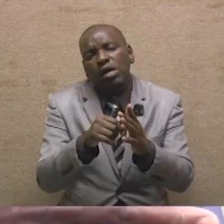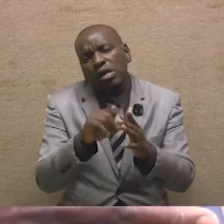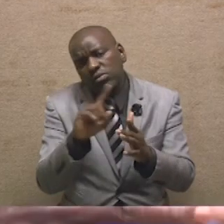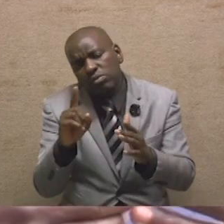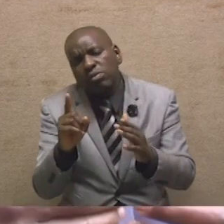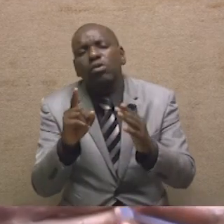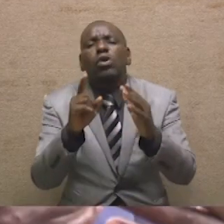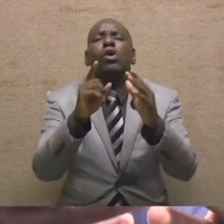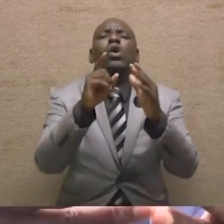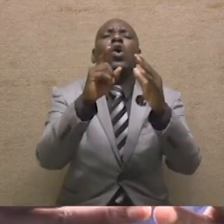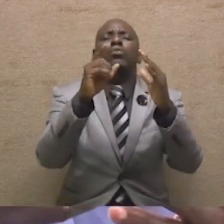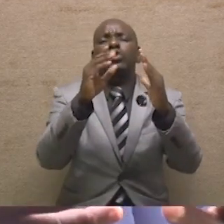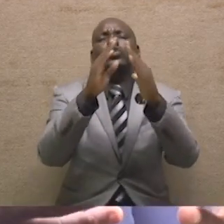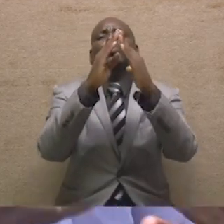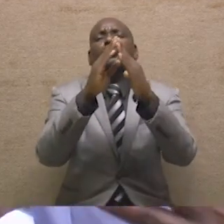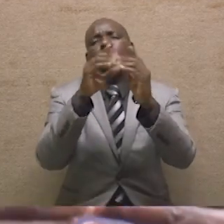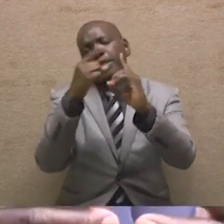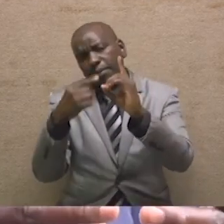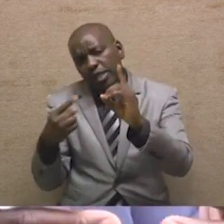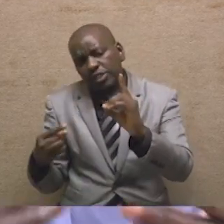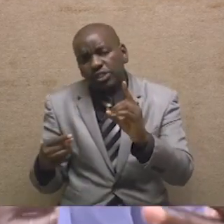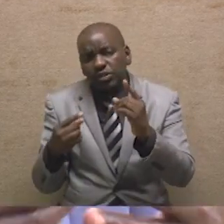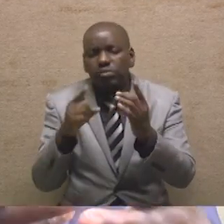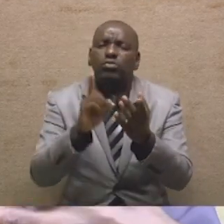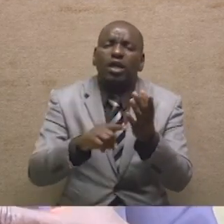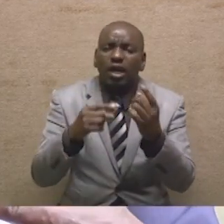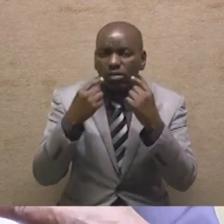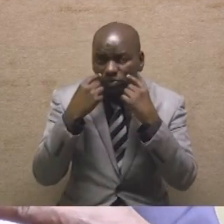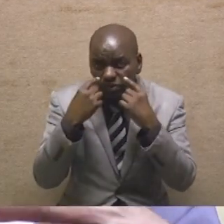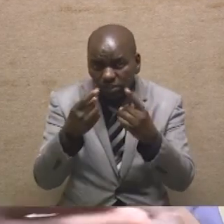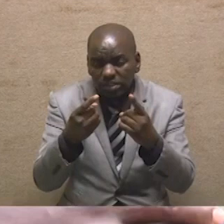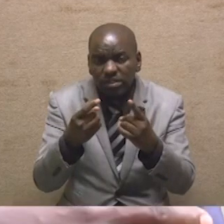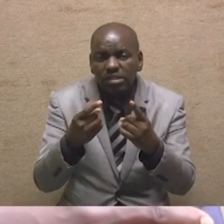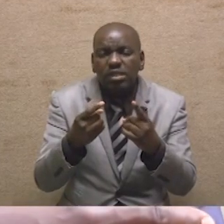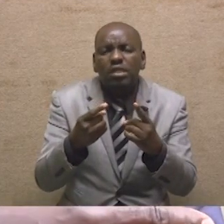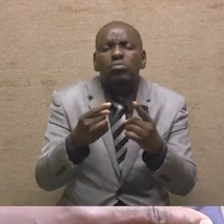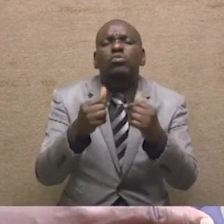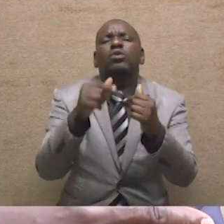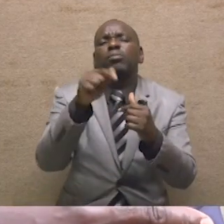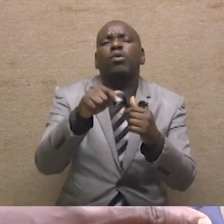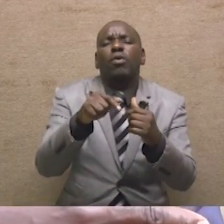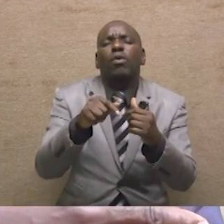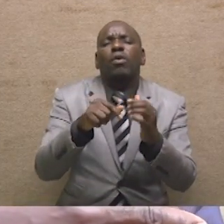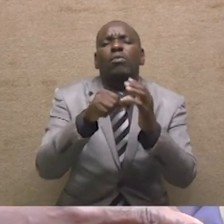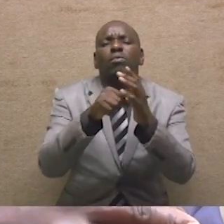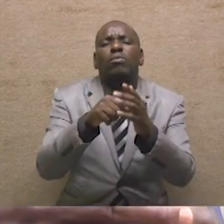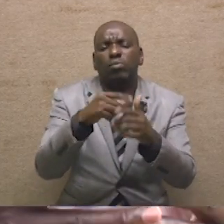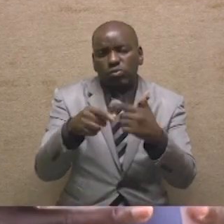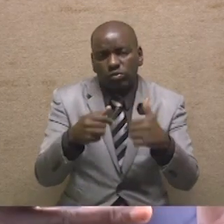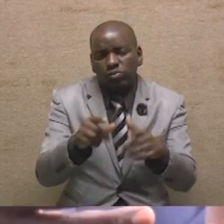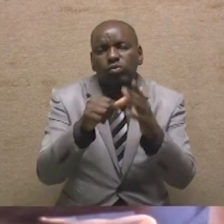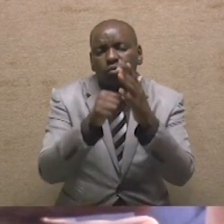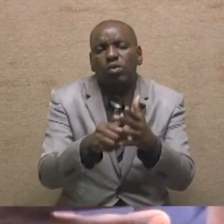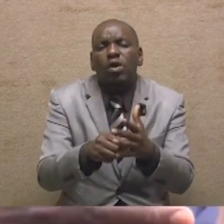institution, which the ministry is meant to inspect and then certify. And because the